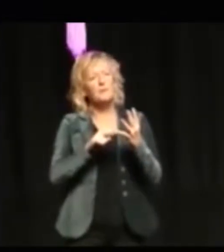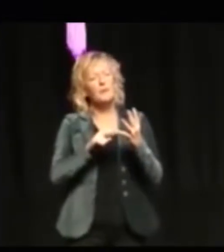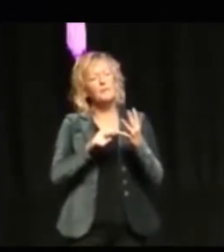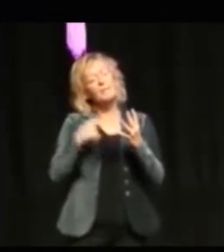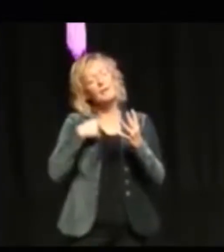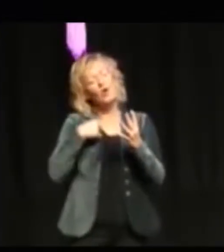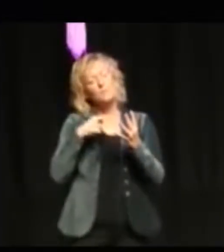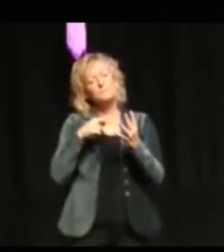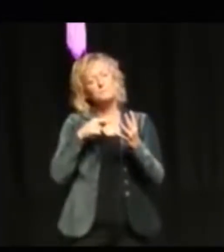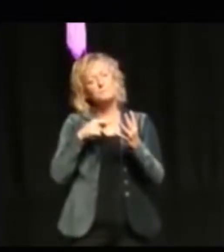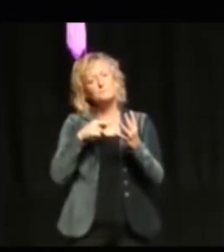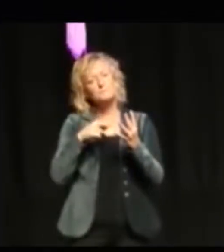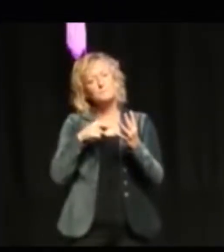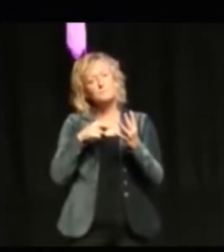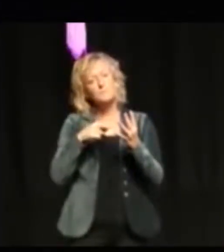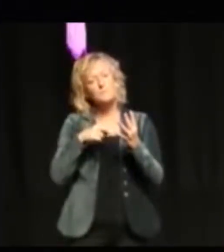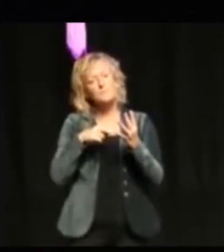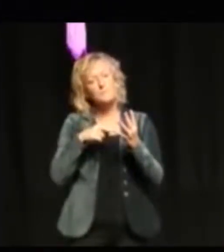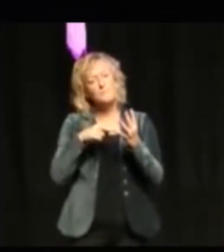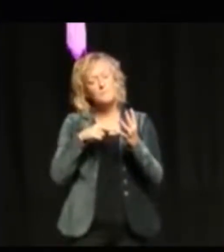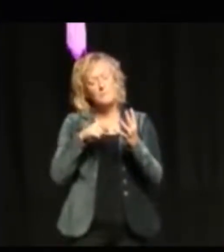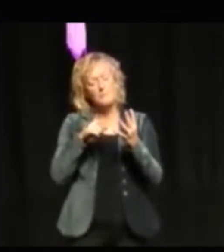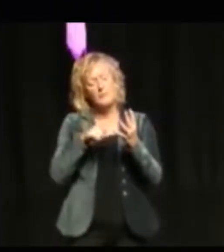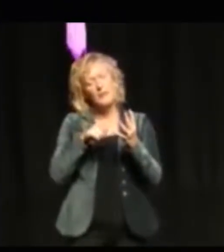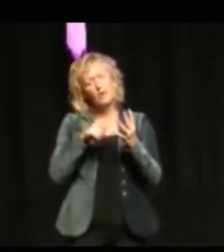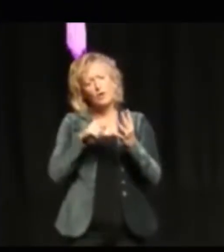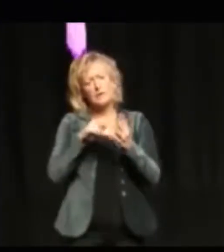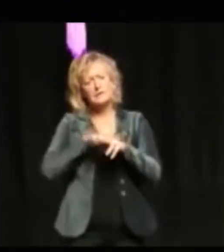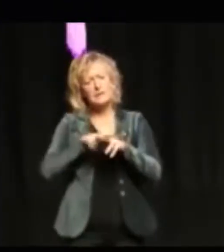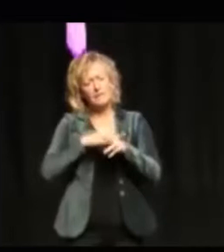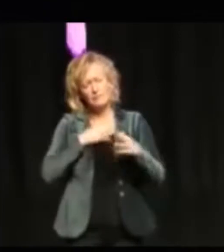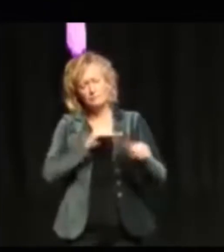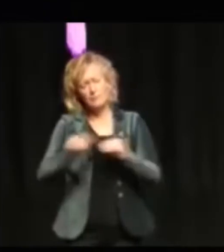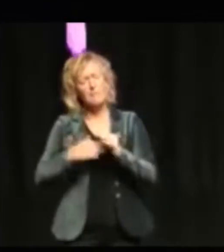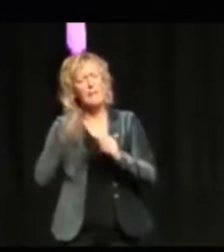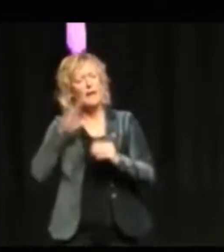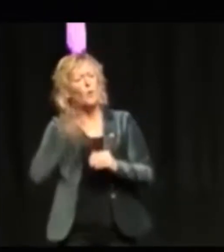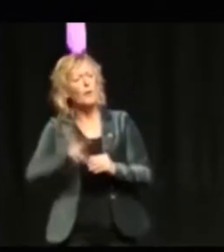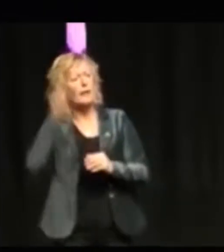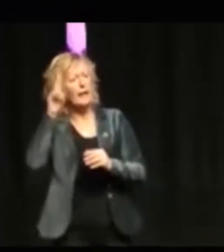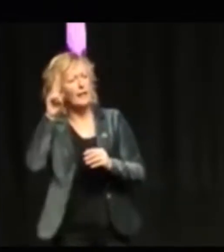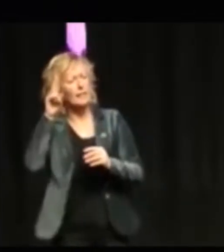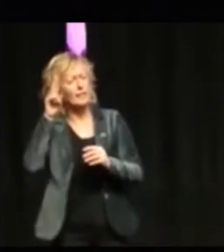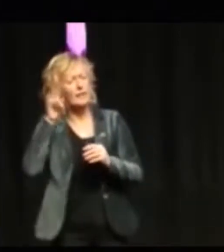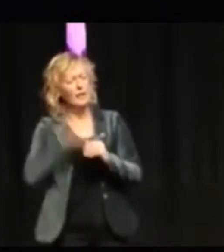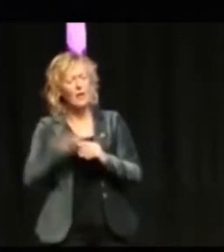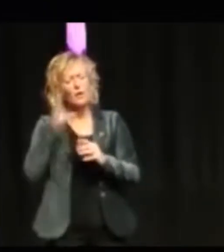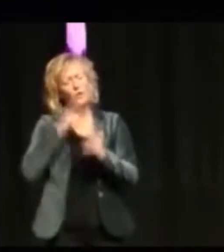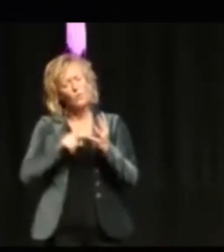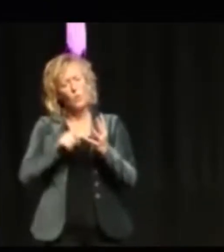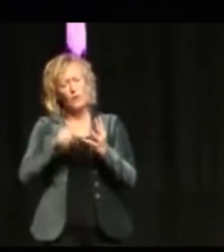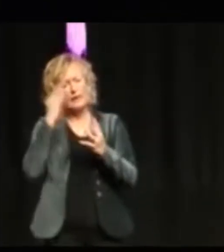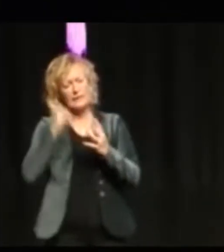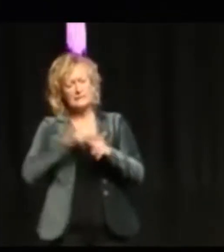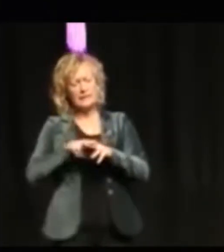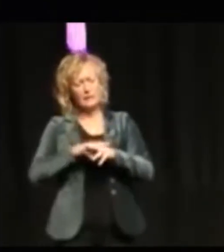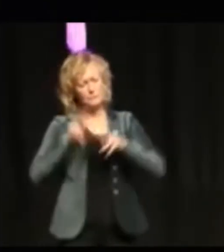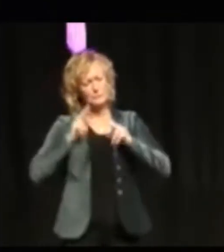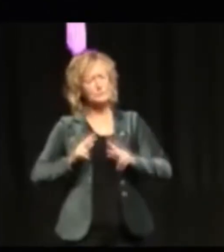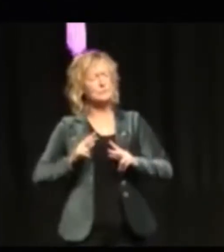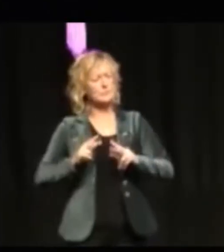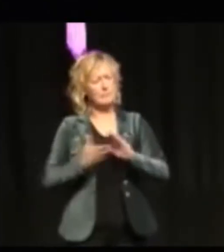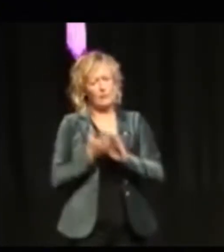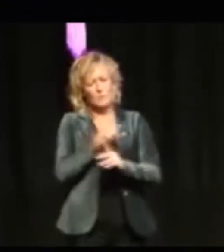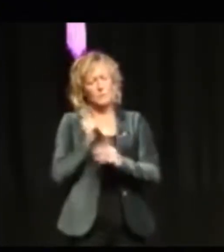and remedy, which is still fancy sounding, but I can make it concrete. And a means of complaint and remedy, it's